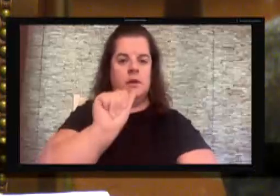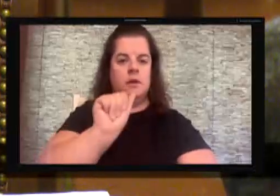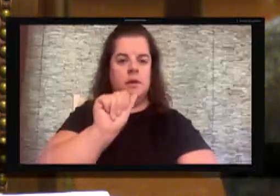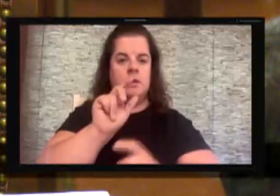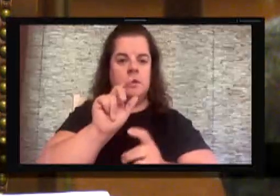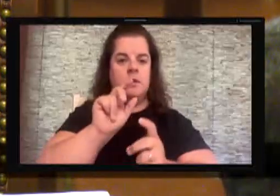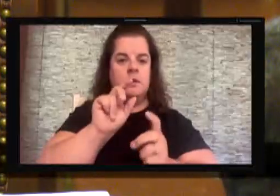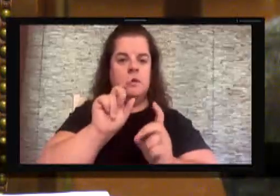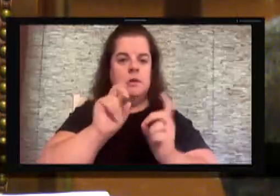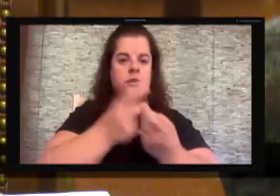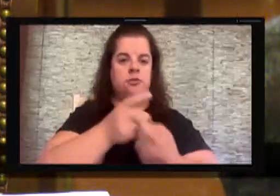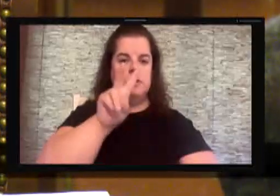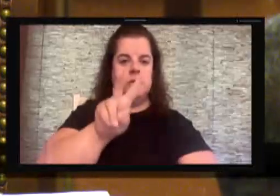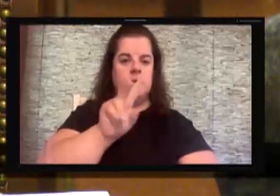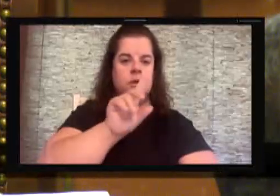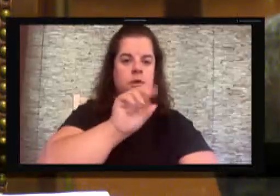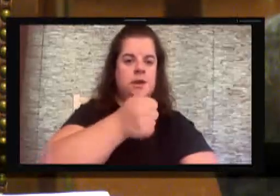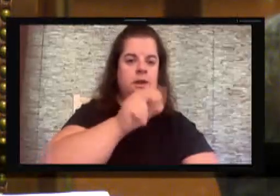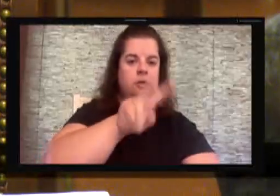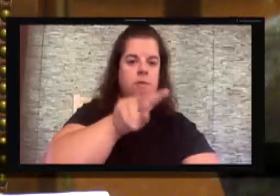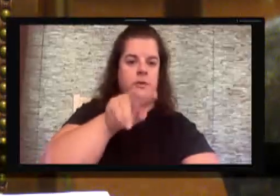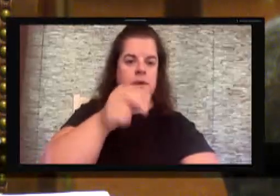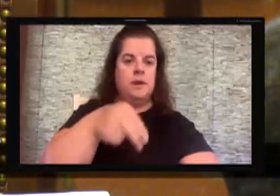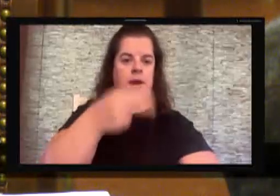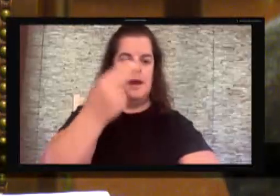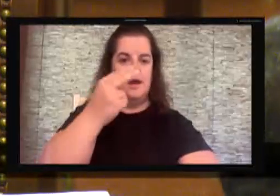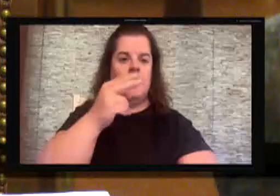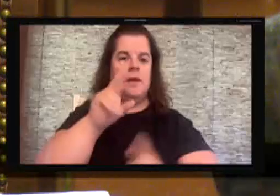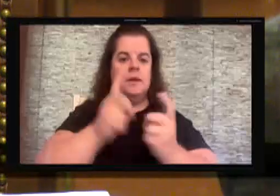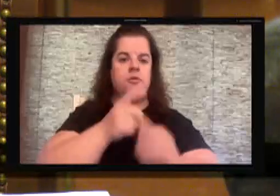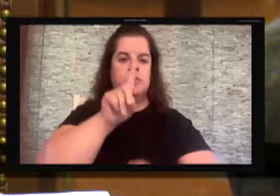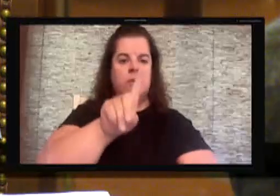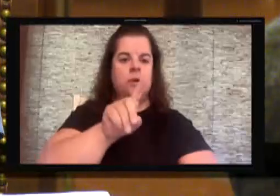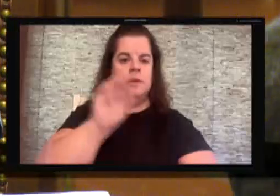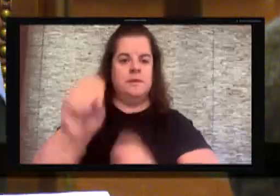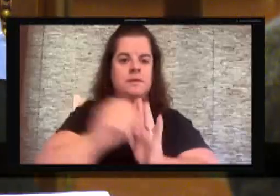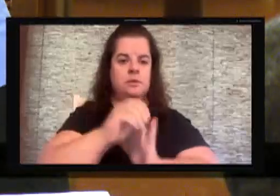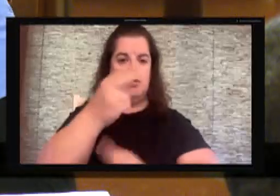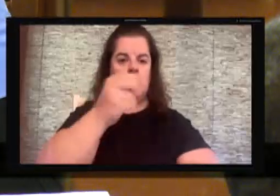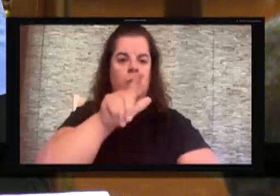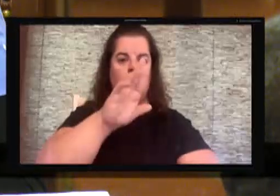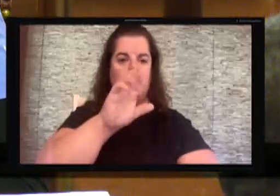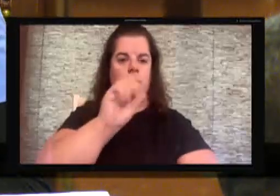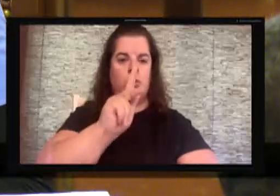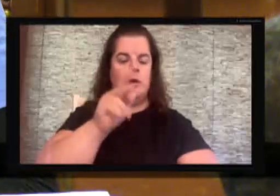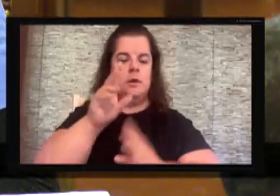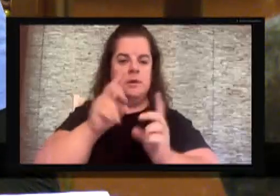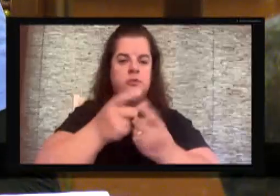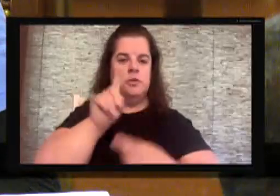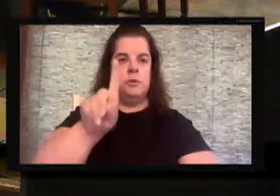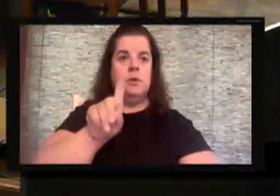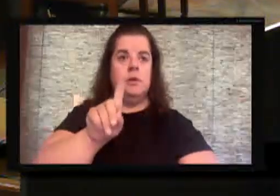Council District 2, 1022 High Street, Council District 1, and 0 Holbrook Street, Council District 1.